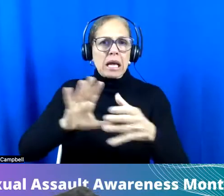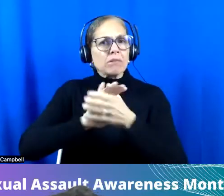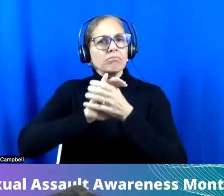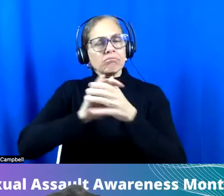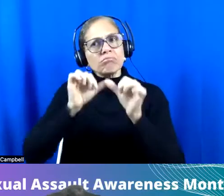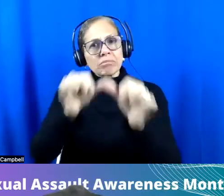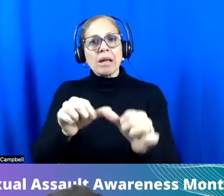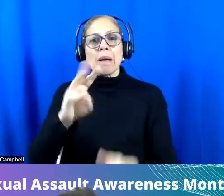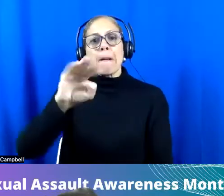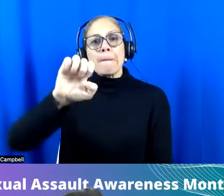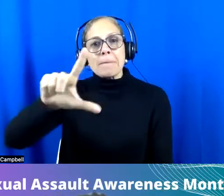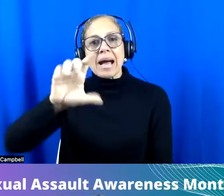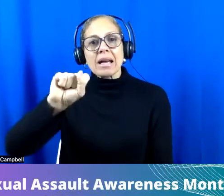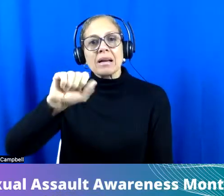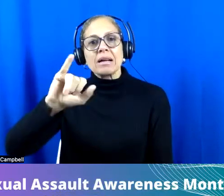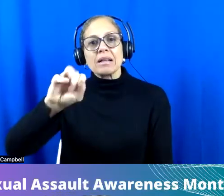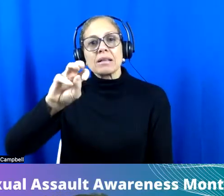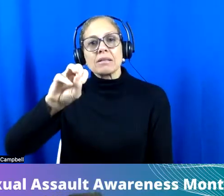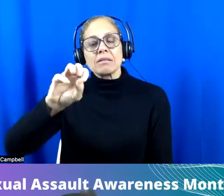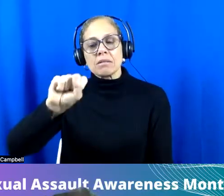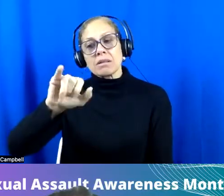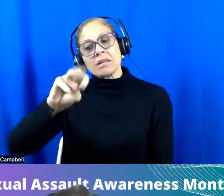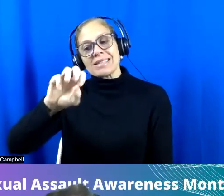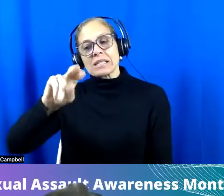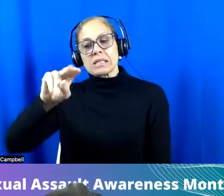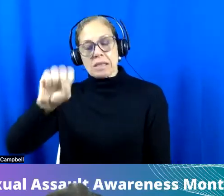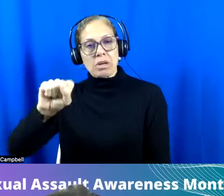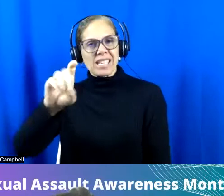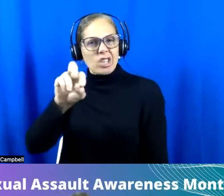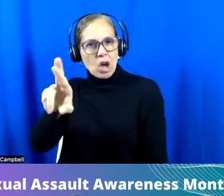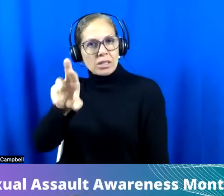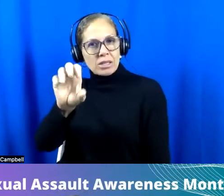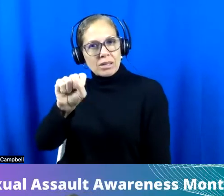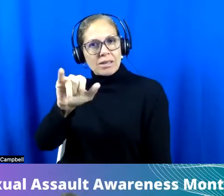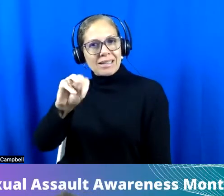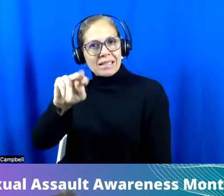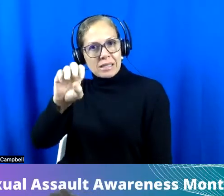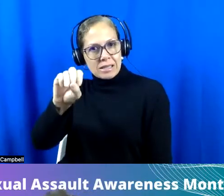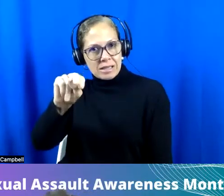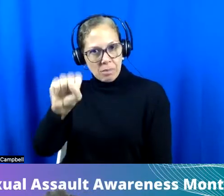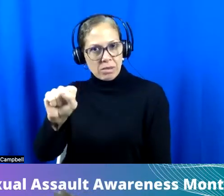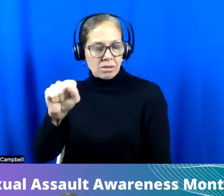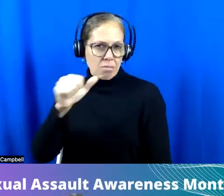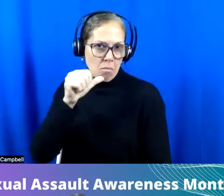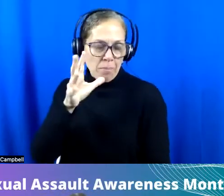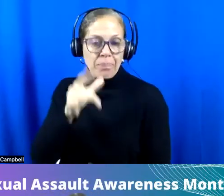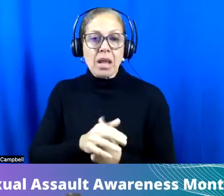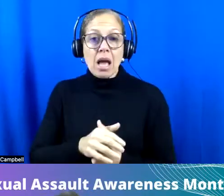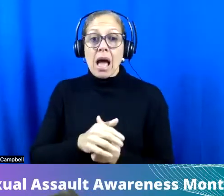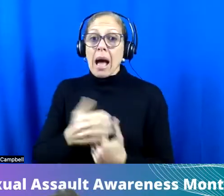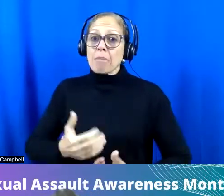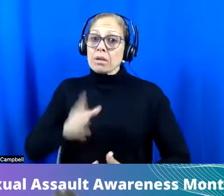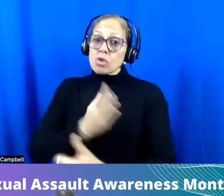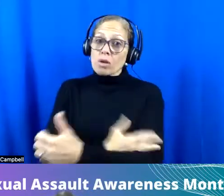their names, Michael Simmons and Dr. Gwendolyn Zahar Simmons. I am also a daughter of survivors. So my mother